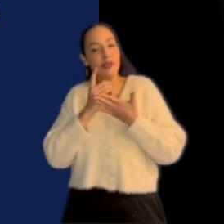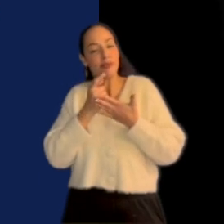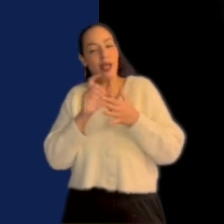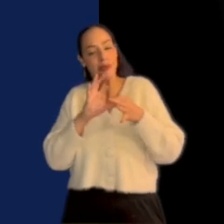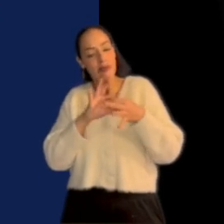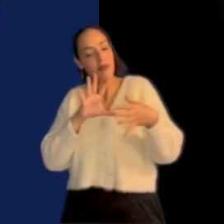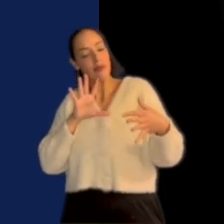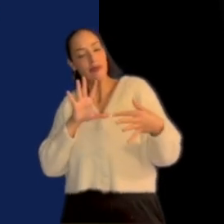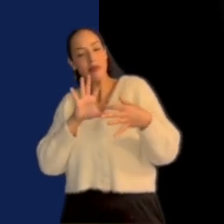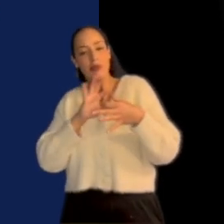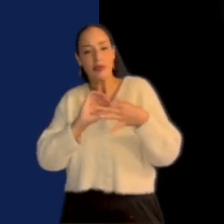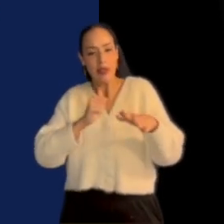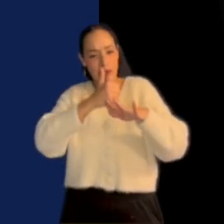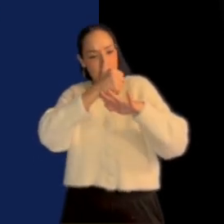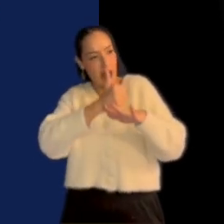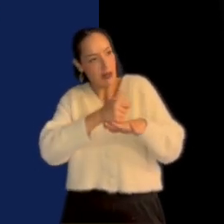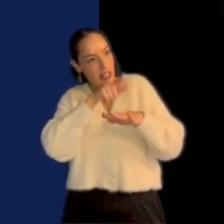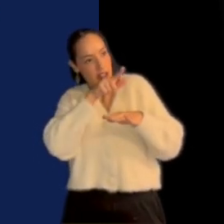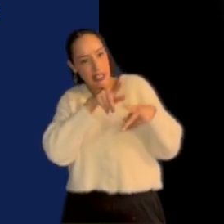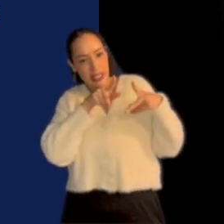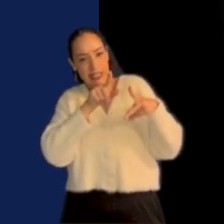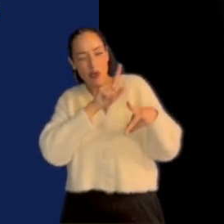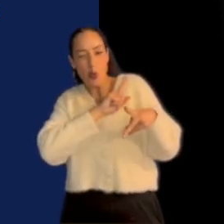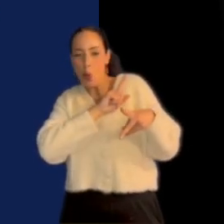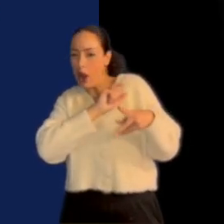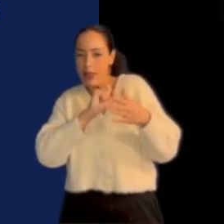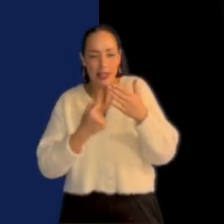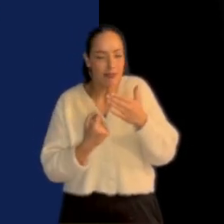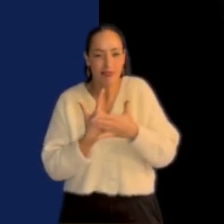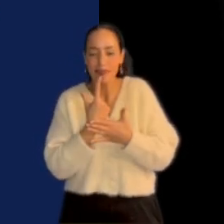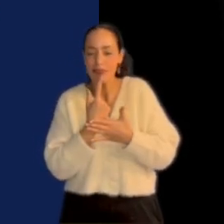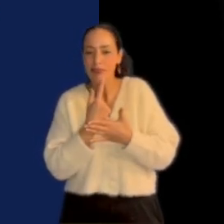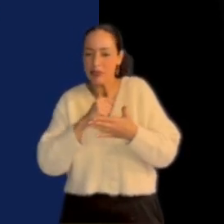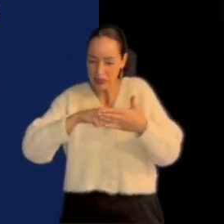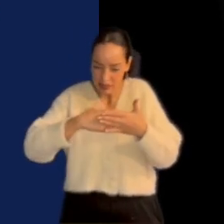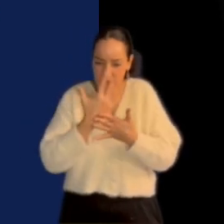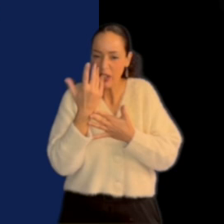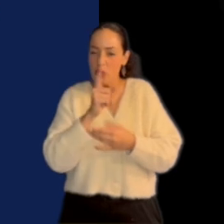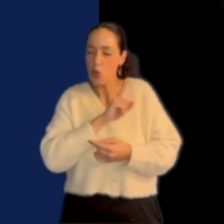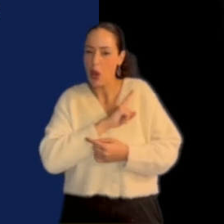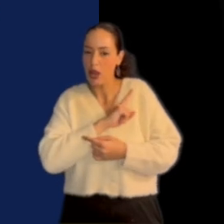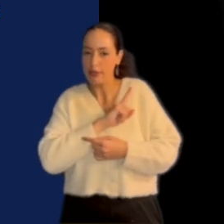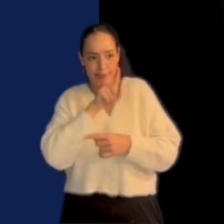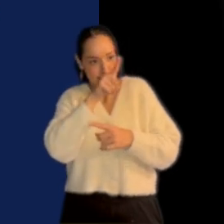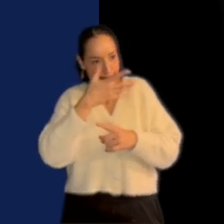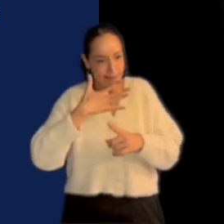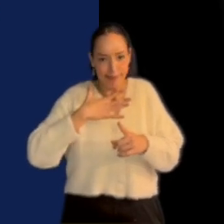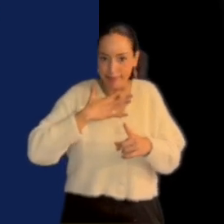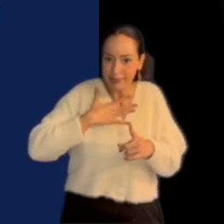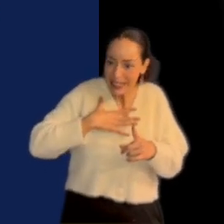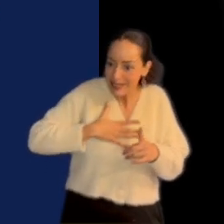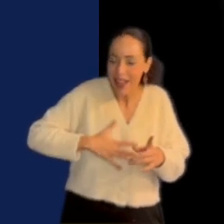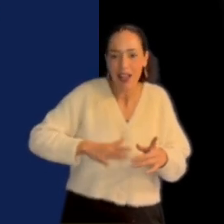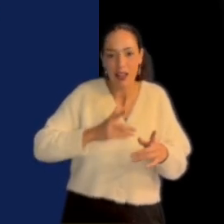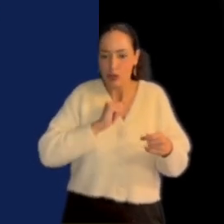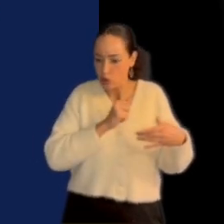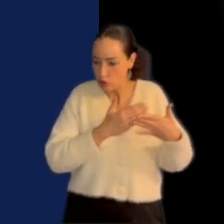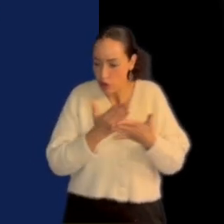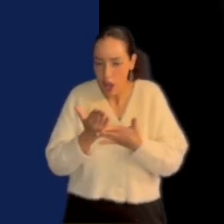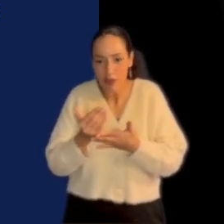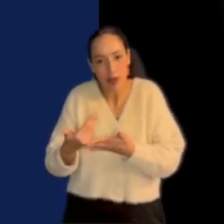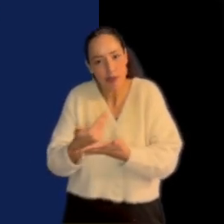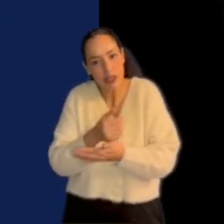being, their desire to serve, protect and provide care. What I know from my own clinical work and my research is